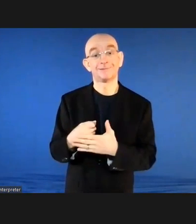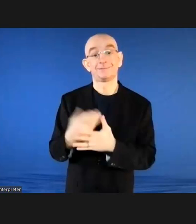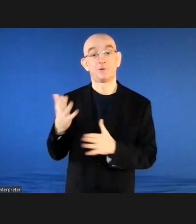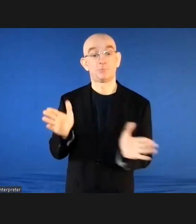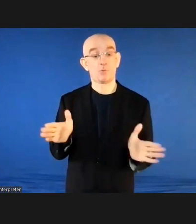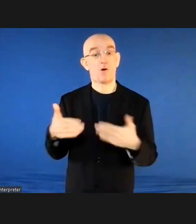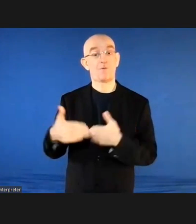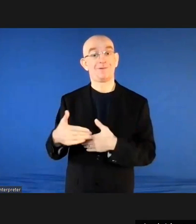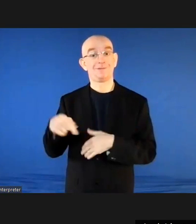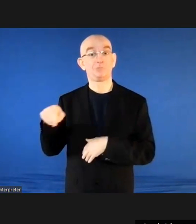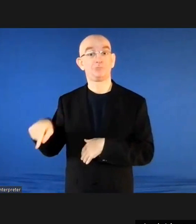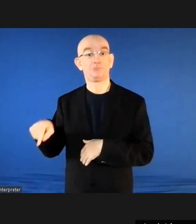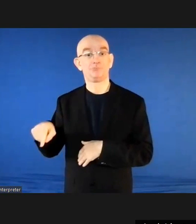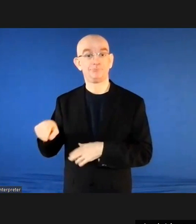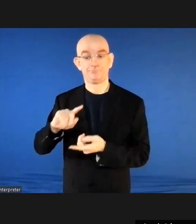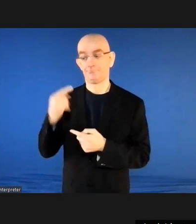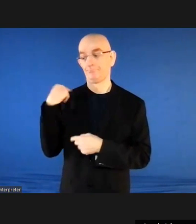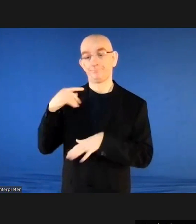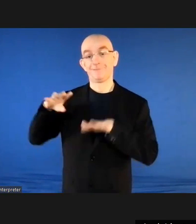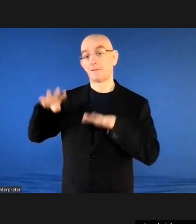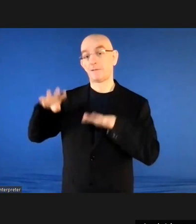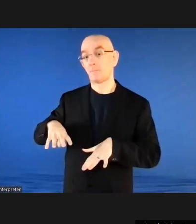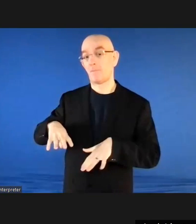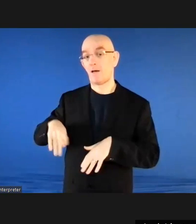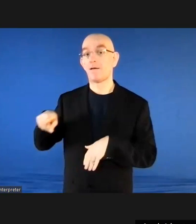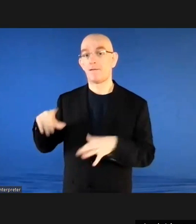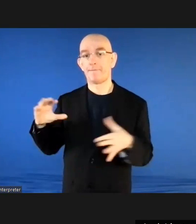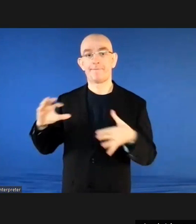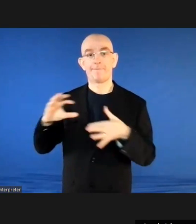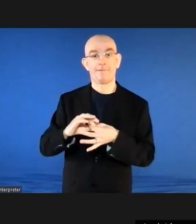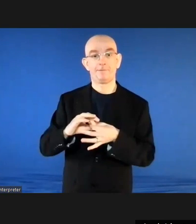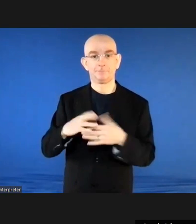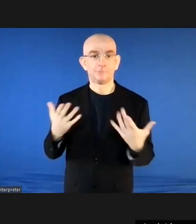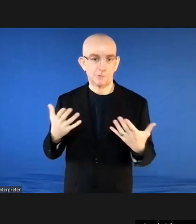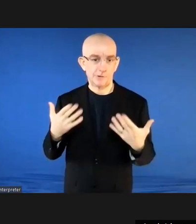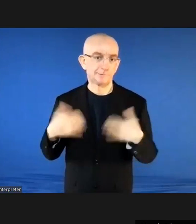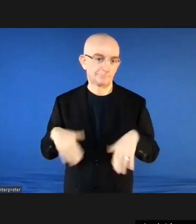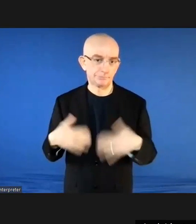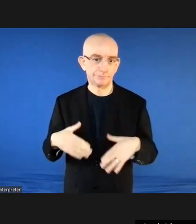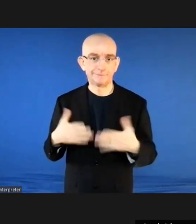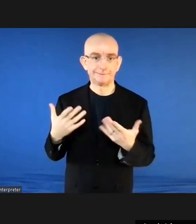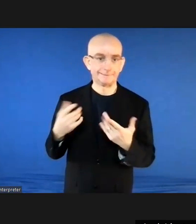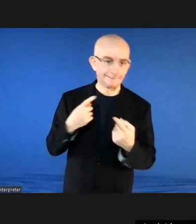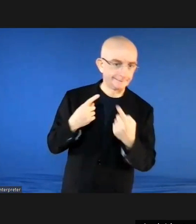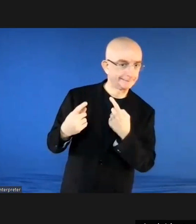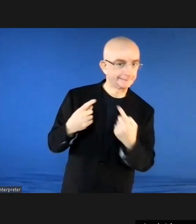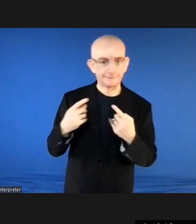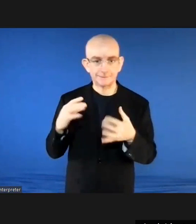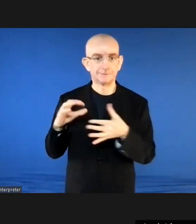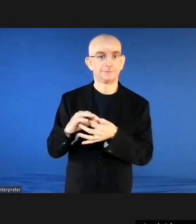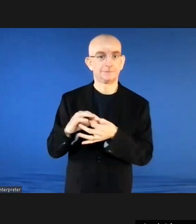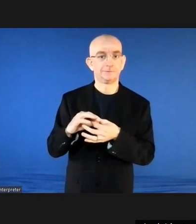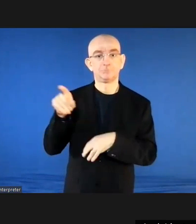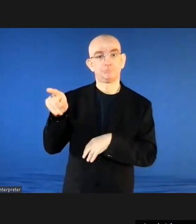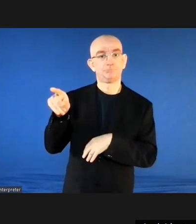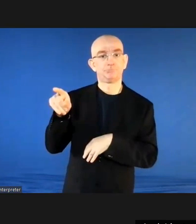September by merger between DFID and the Foreign and Commonwealth Office. So we're fairly new, and basically the team